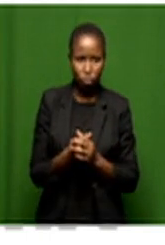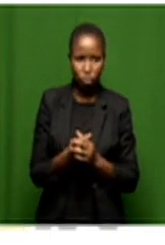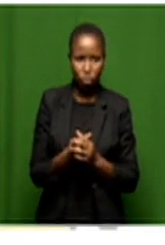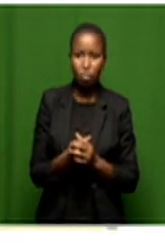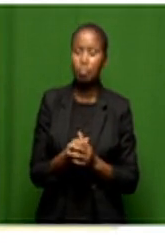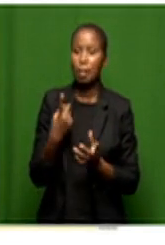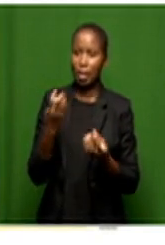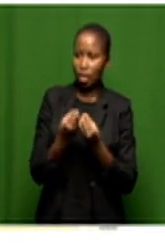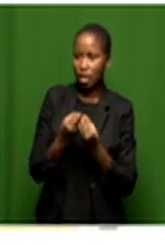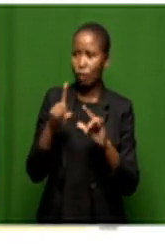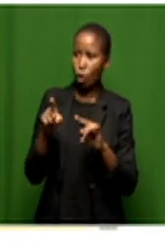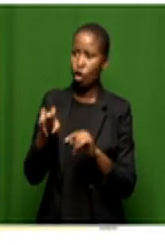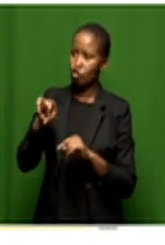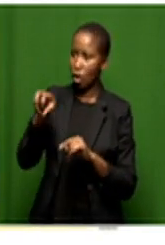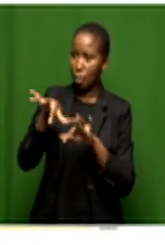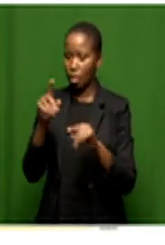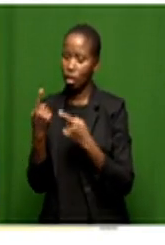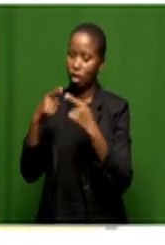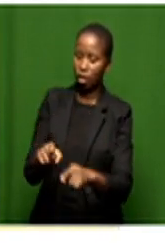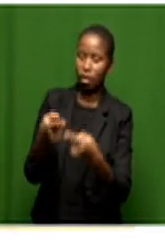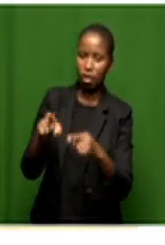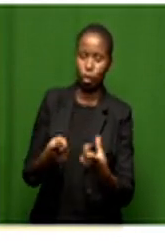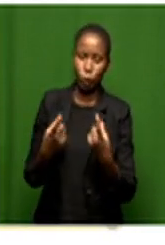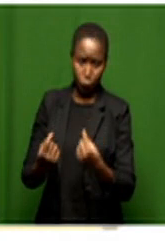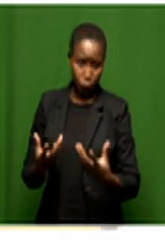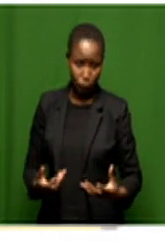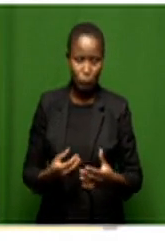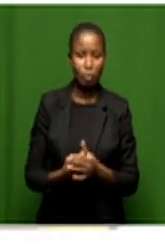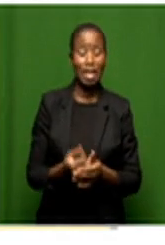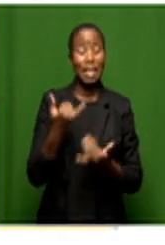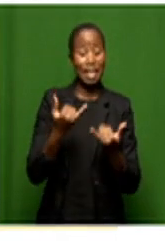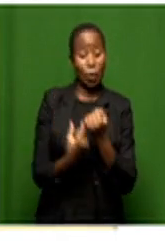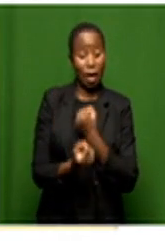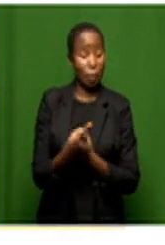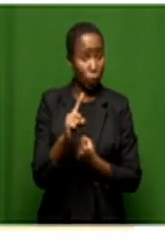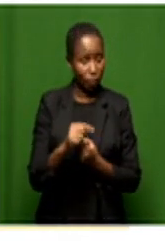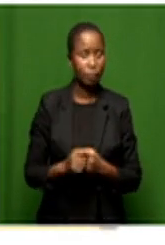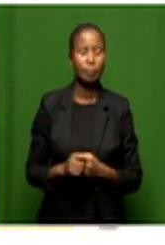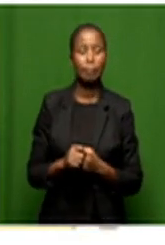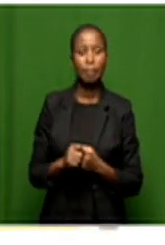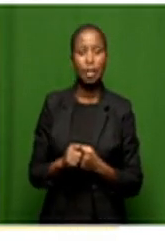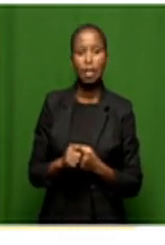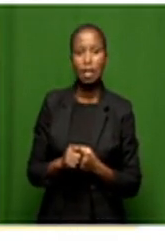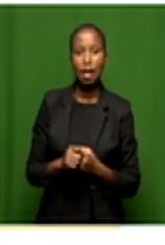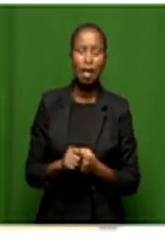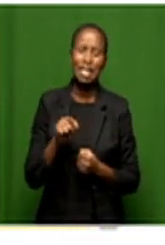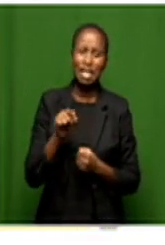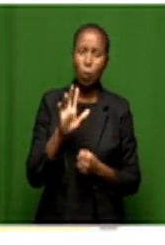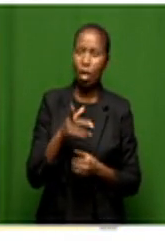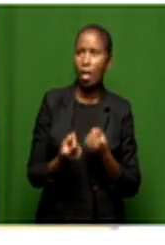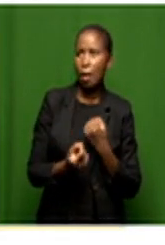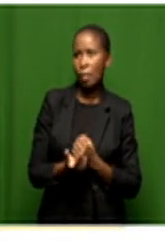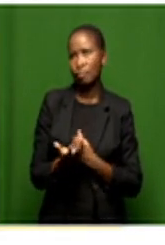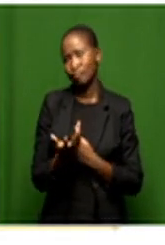of the tourism sector? The route that we are going to be taking, it is basically going to